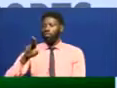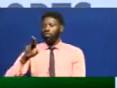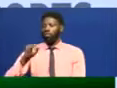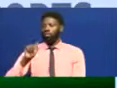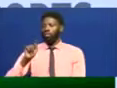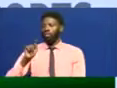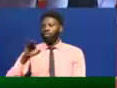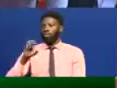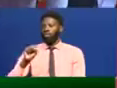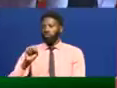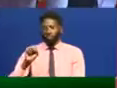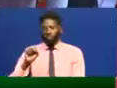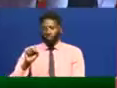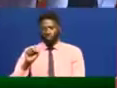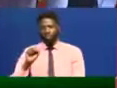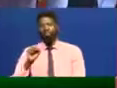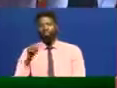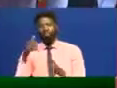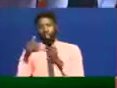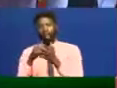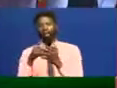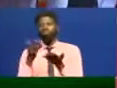our swimmers can now swim.